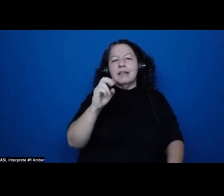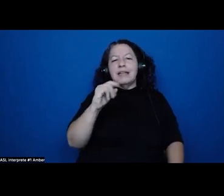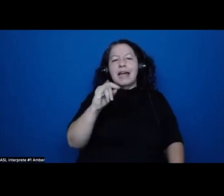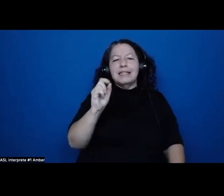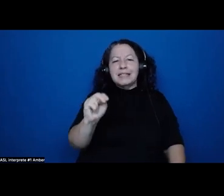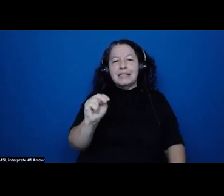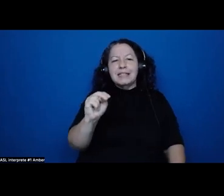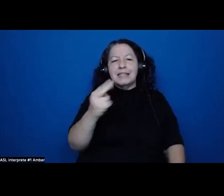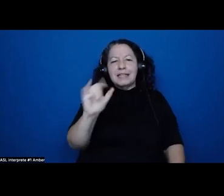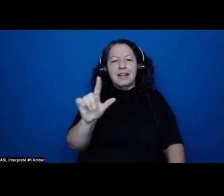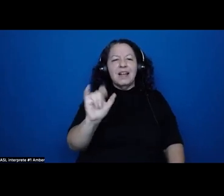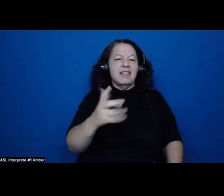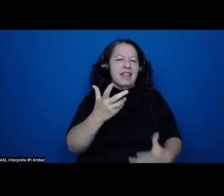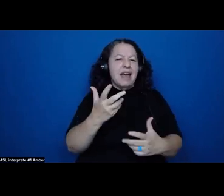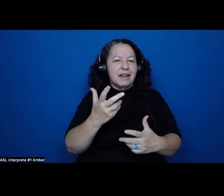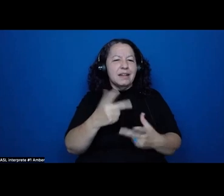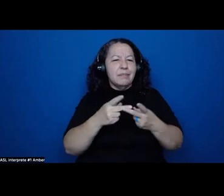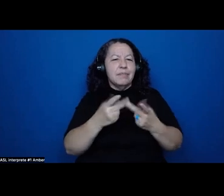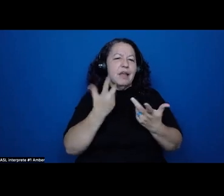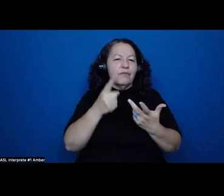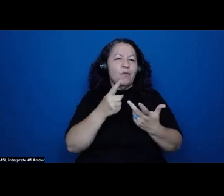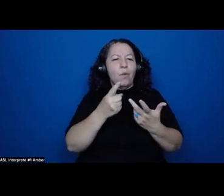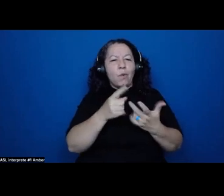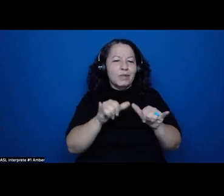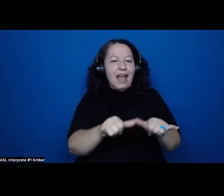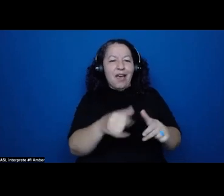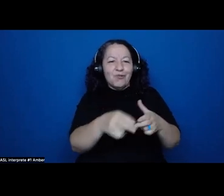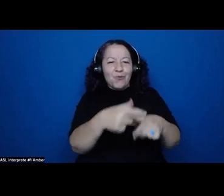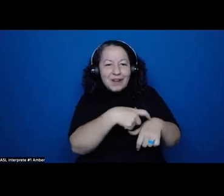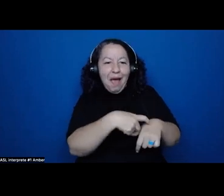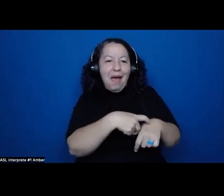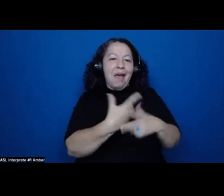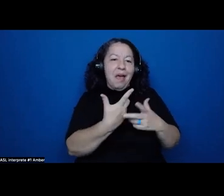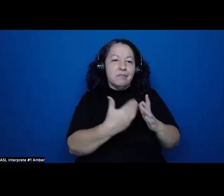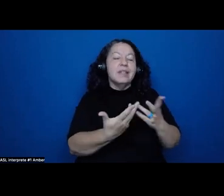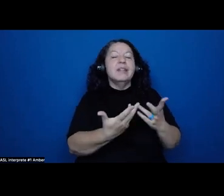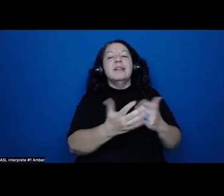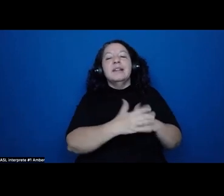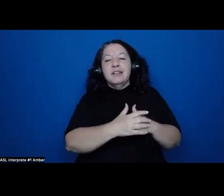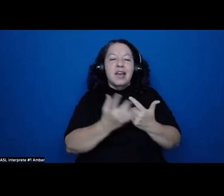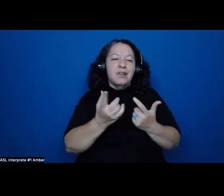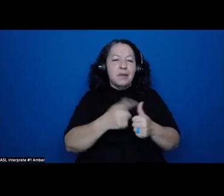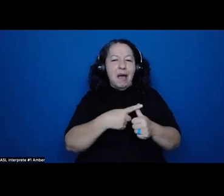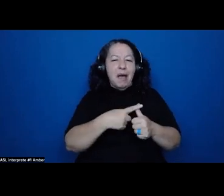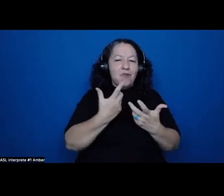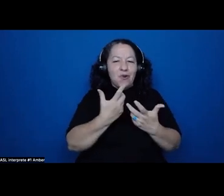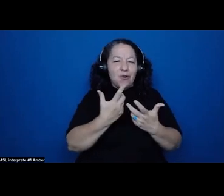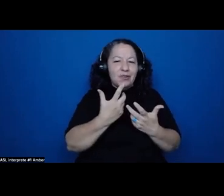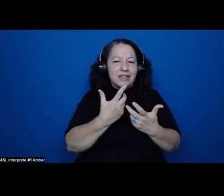residency space, and I kind of did my first foray into looking into my medical file, and I did